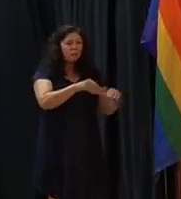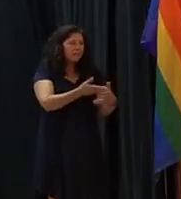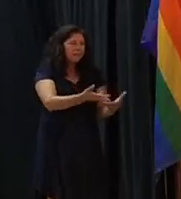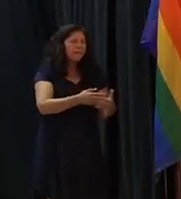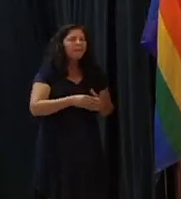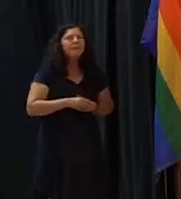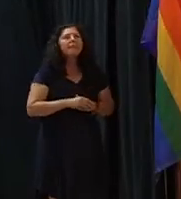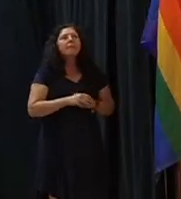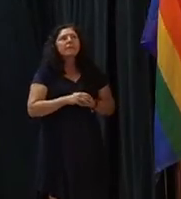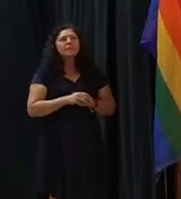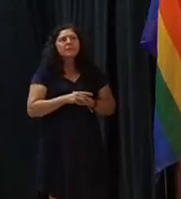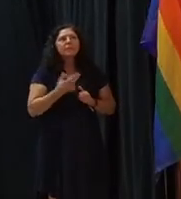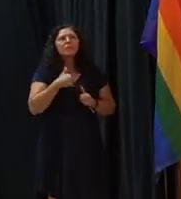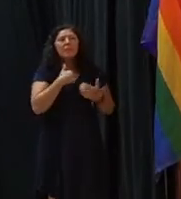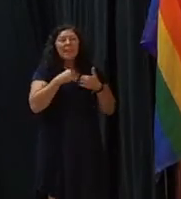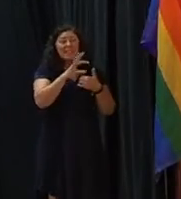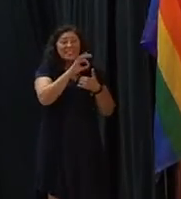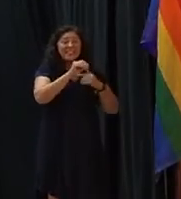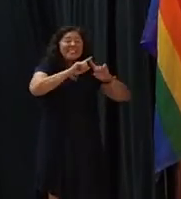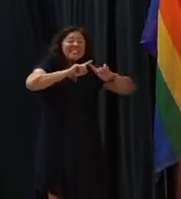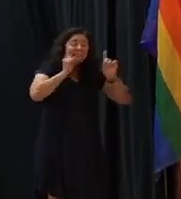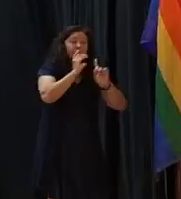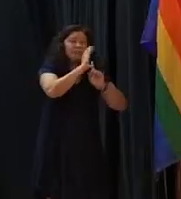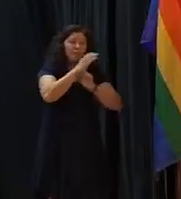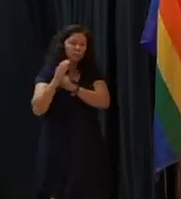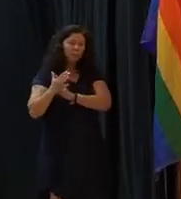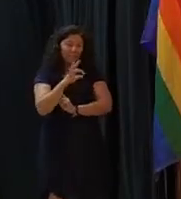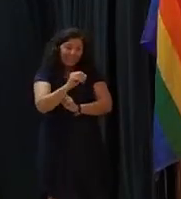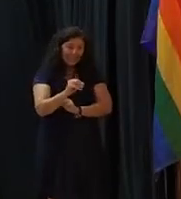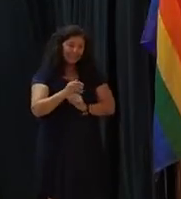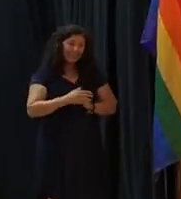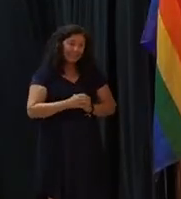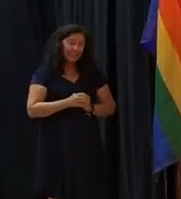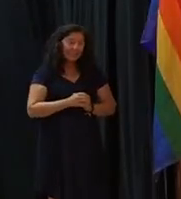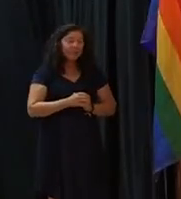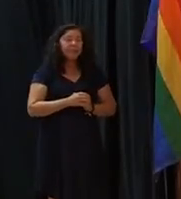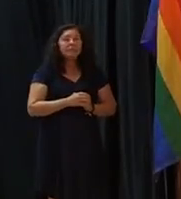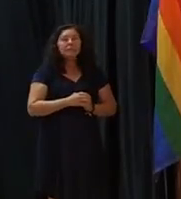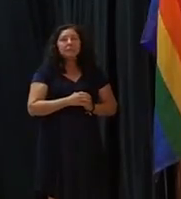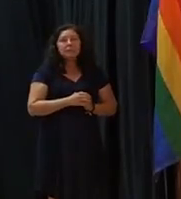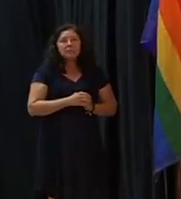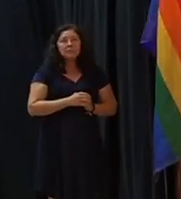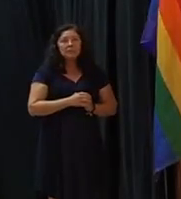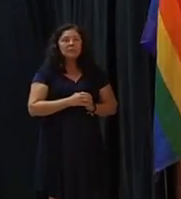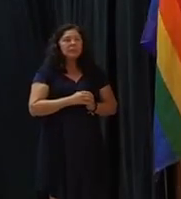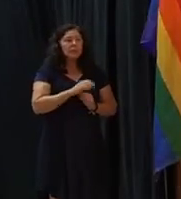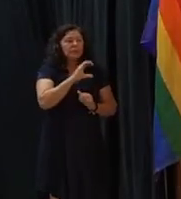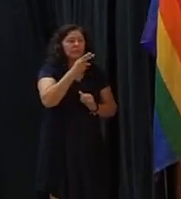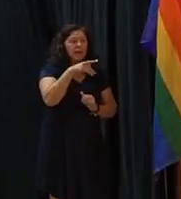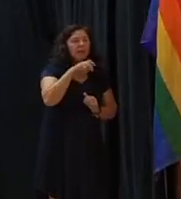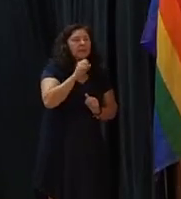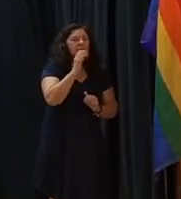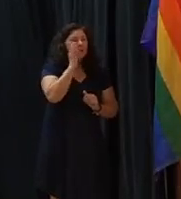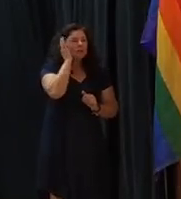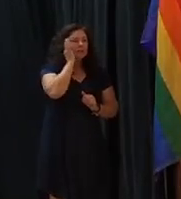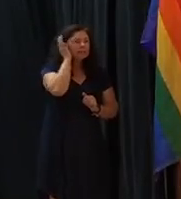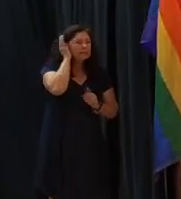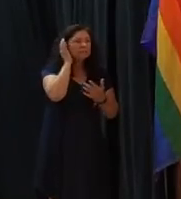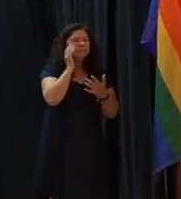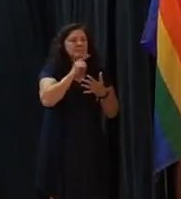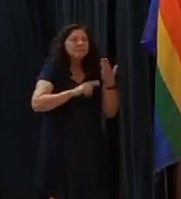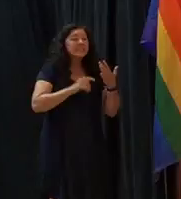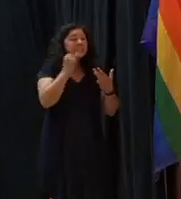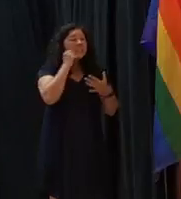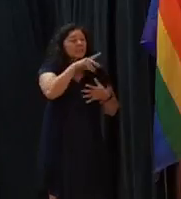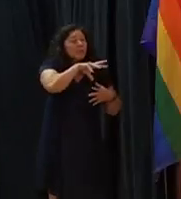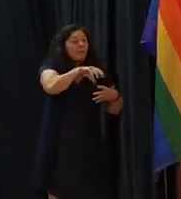we have some native cultures, so like Oaxaca, Guerrero, Chiapas. And if you are part